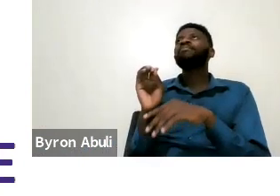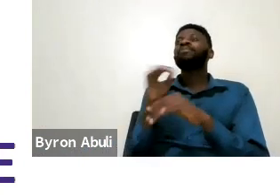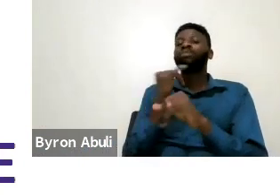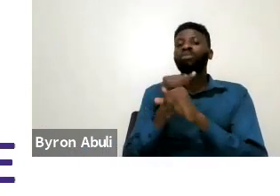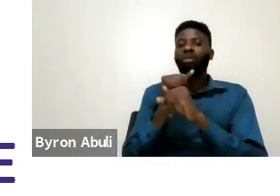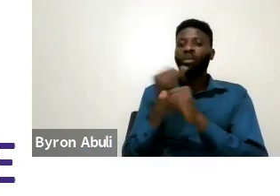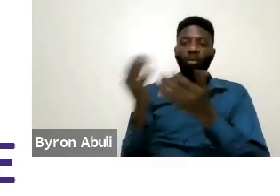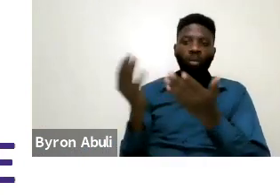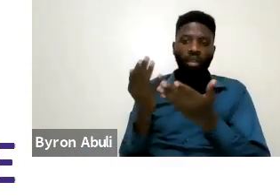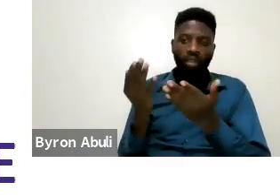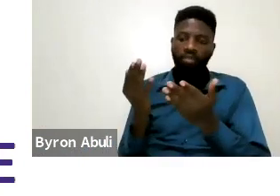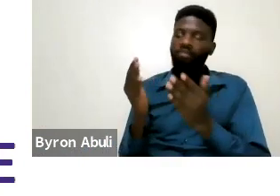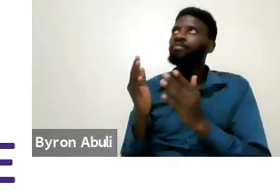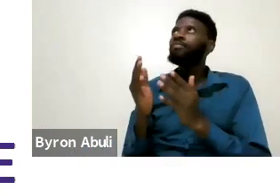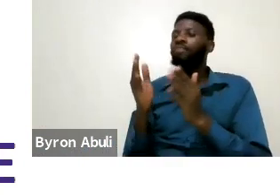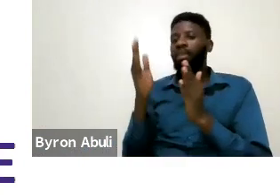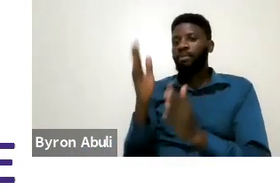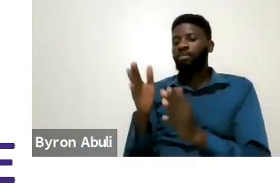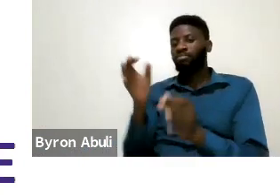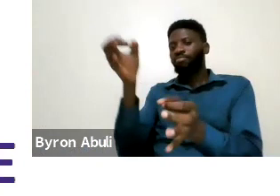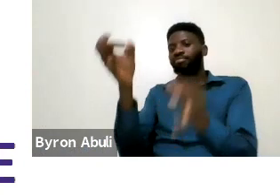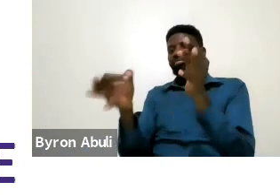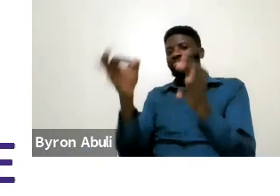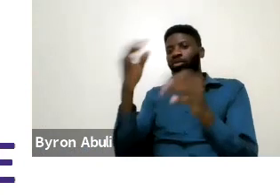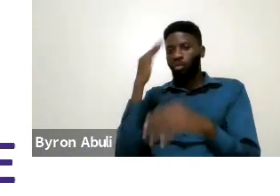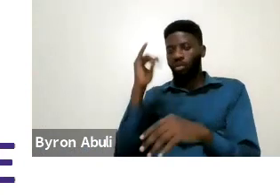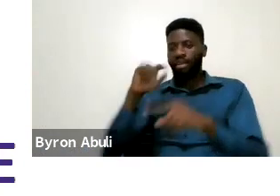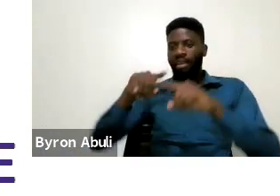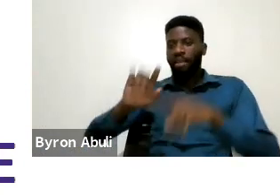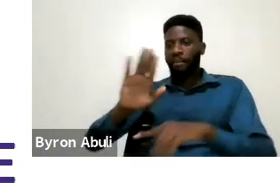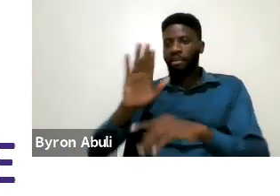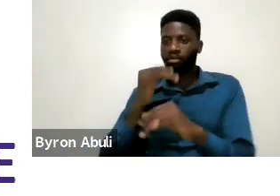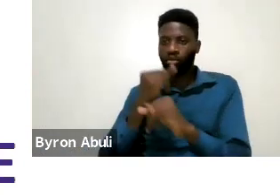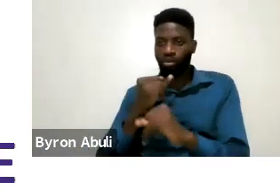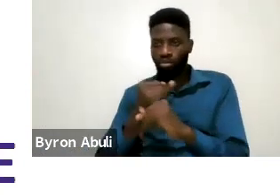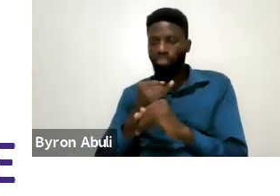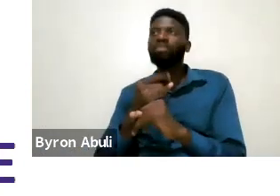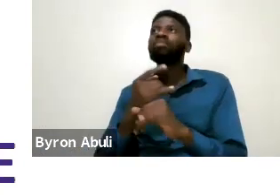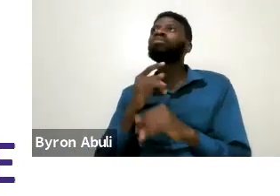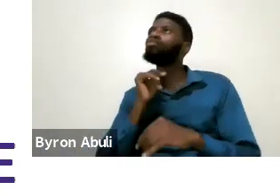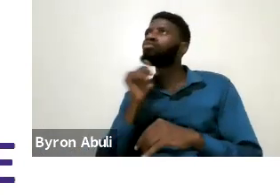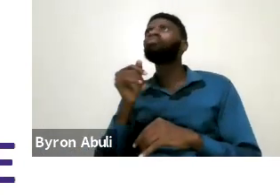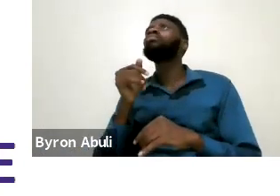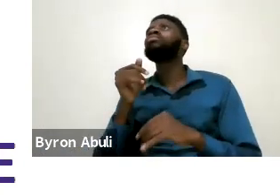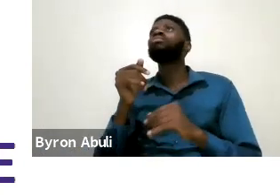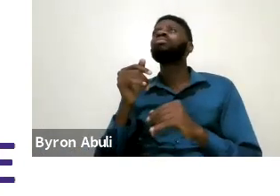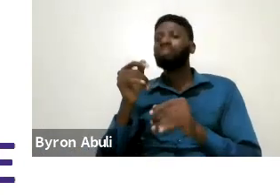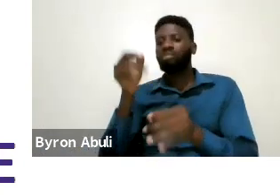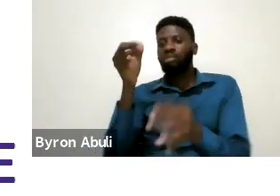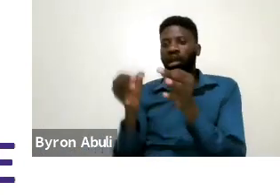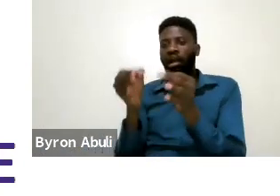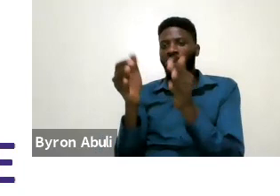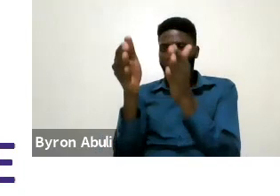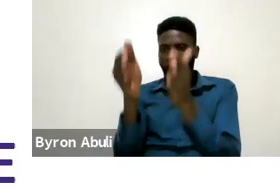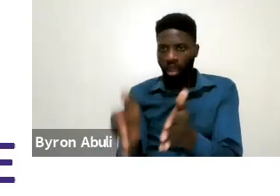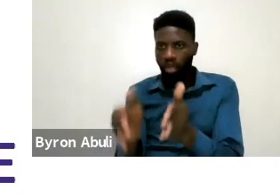somebody judges you based on the job that you're doing, as opposed to based on you as a person and based